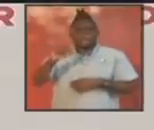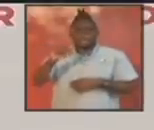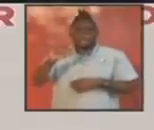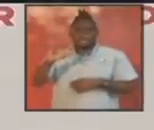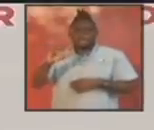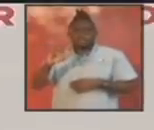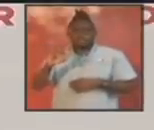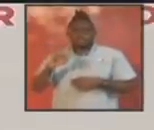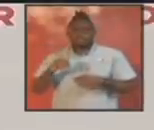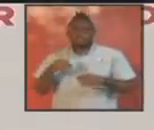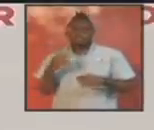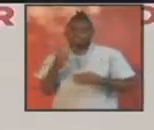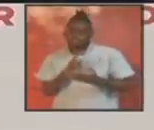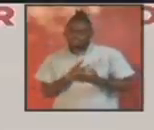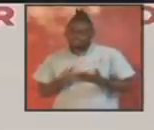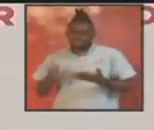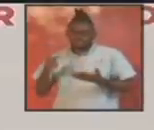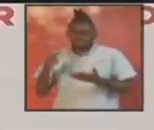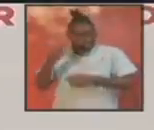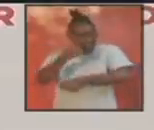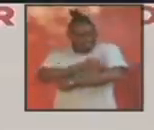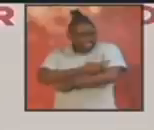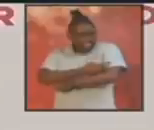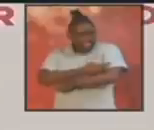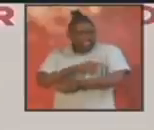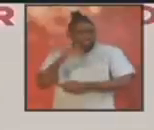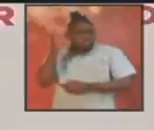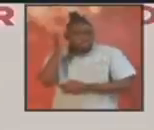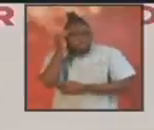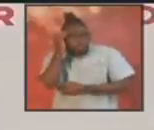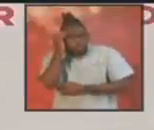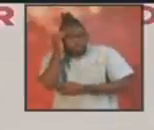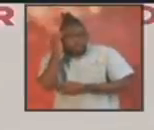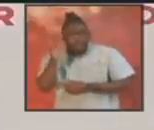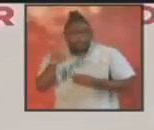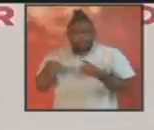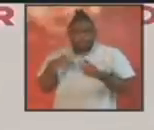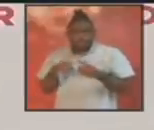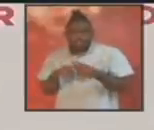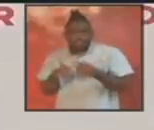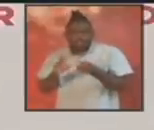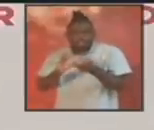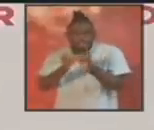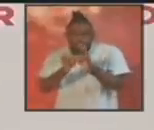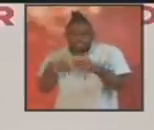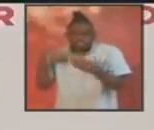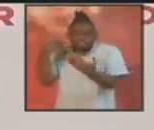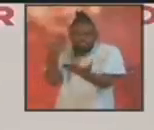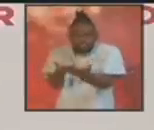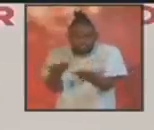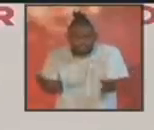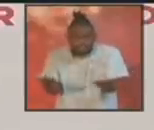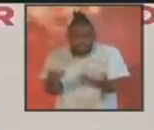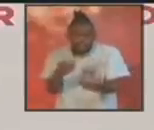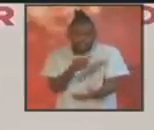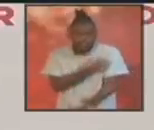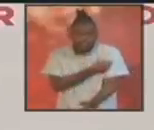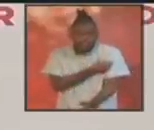our first tranche, which is between 108 to 117 doses of the AstraZeneca